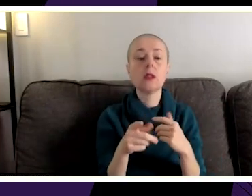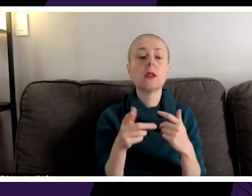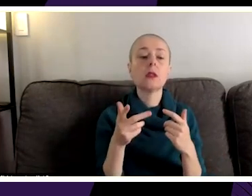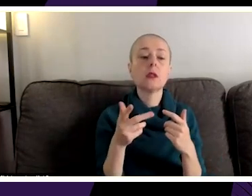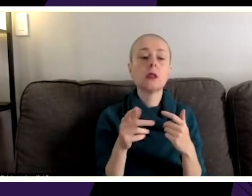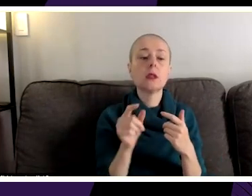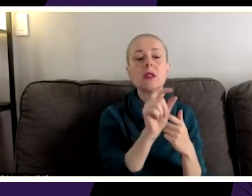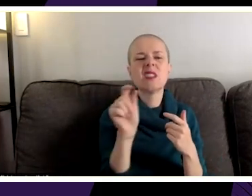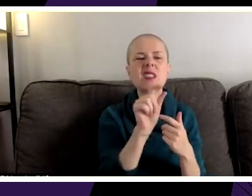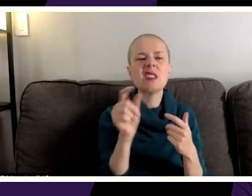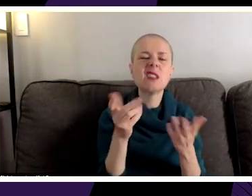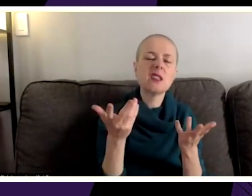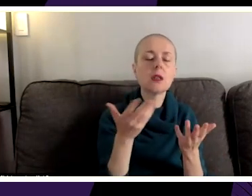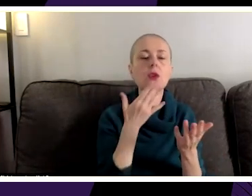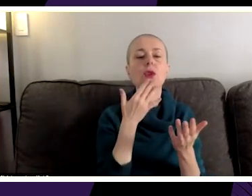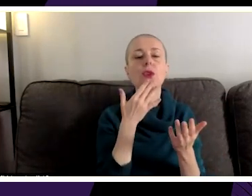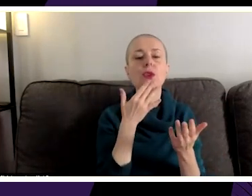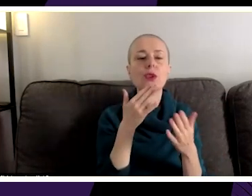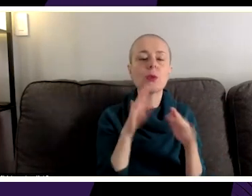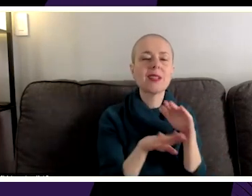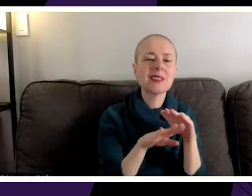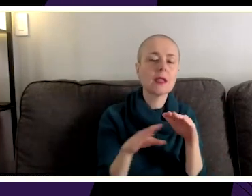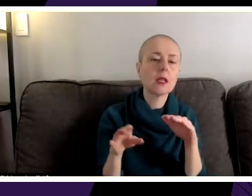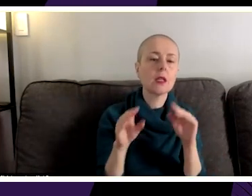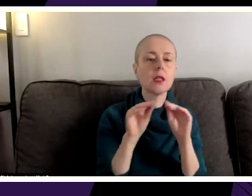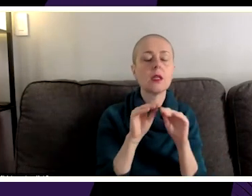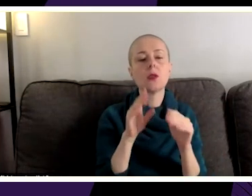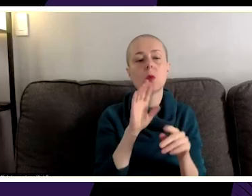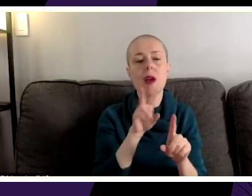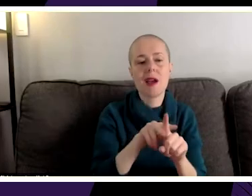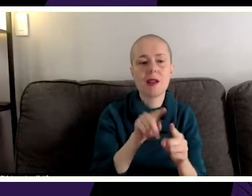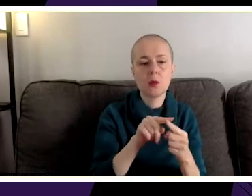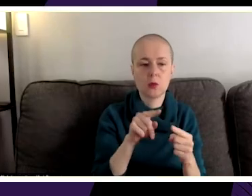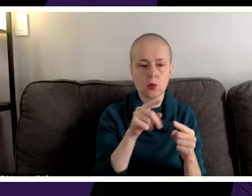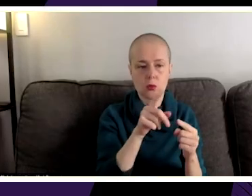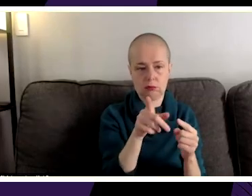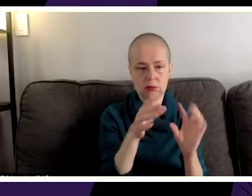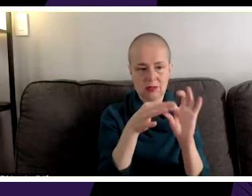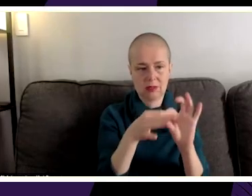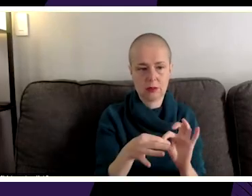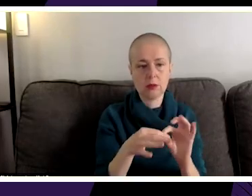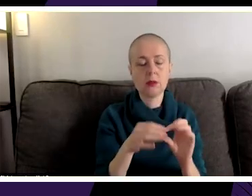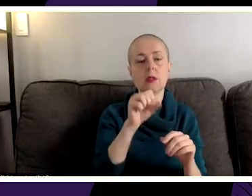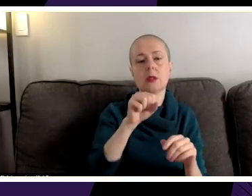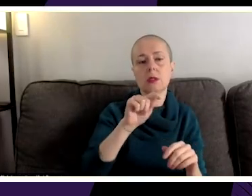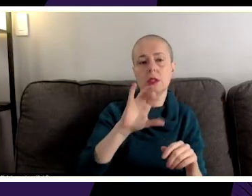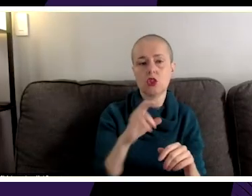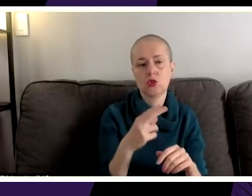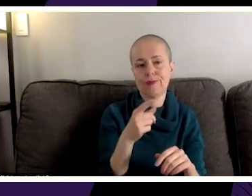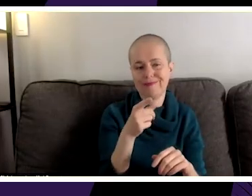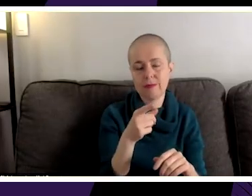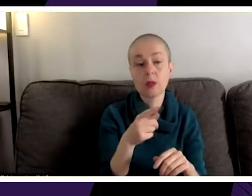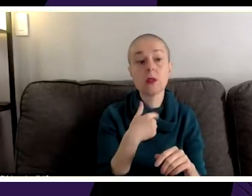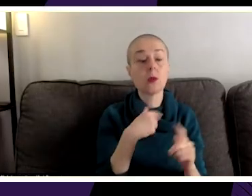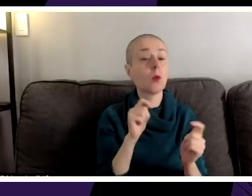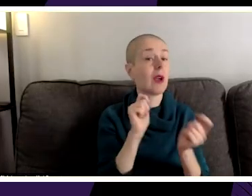thing that, okay, color basically adds color to your p5.js sketches. So to edit this thing, I can